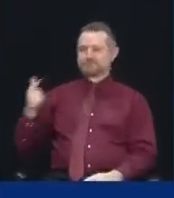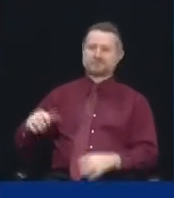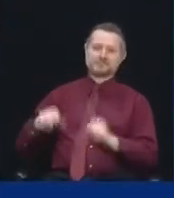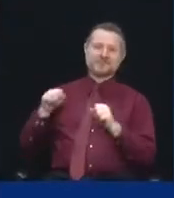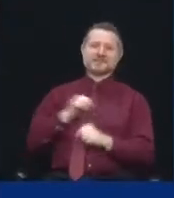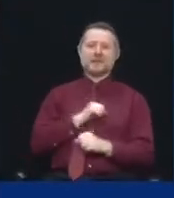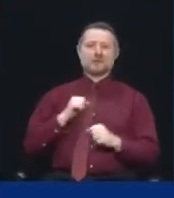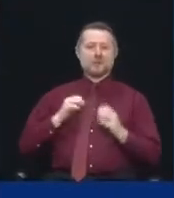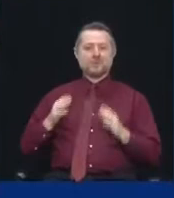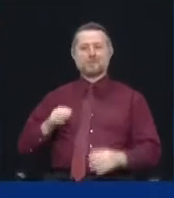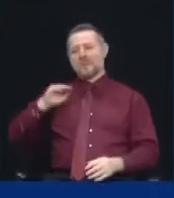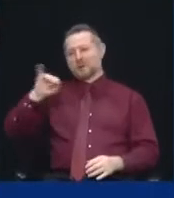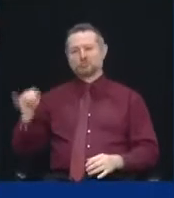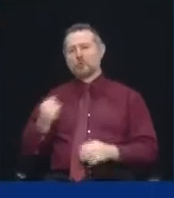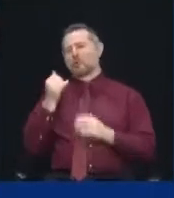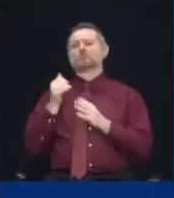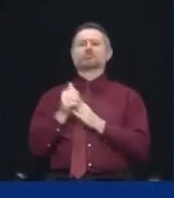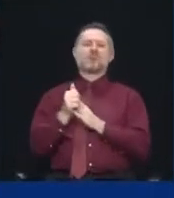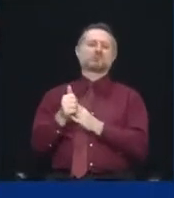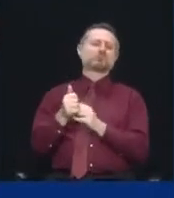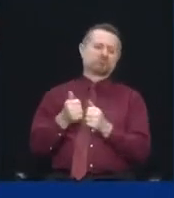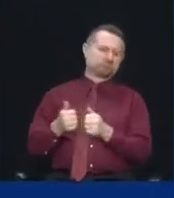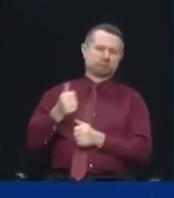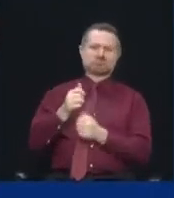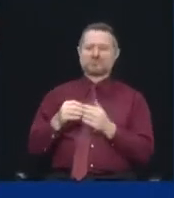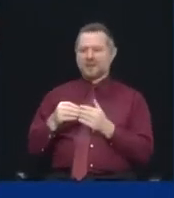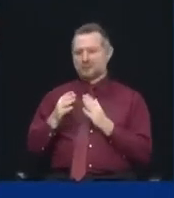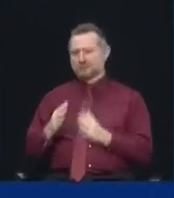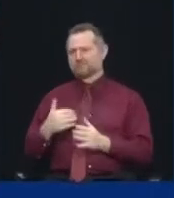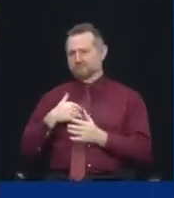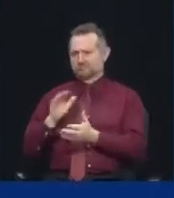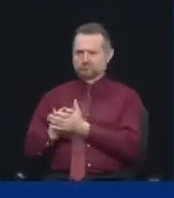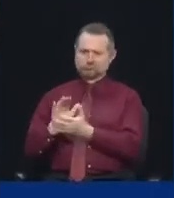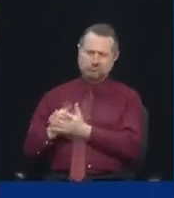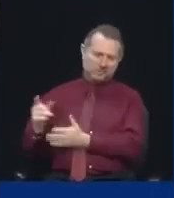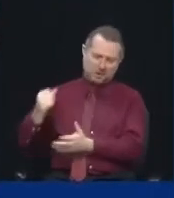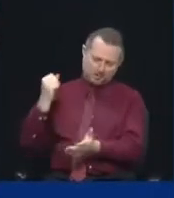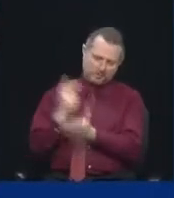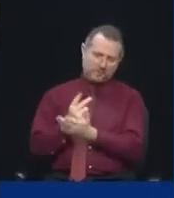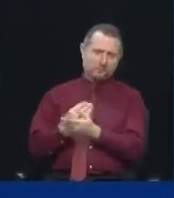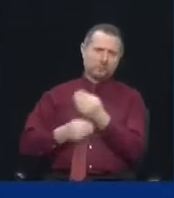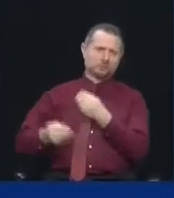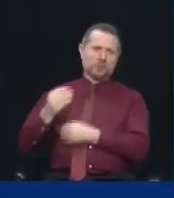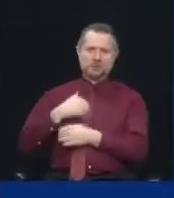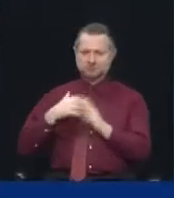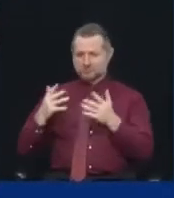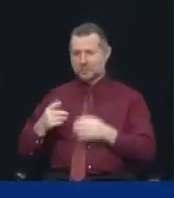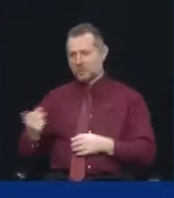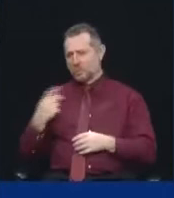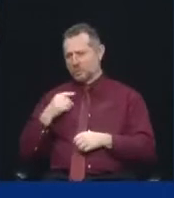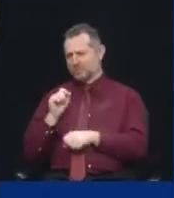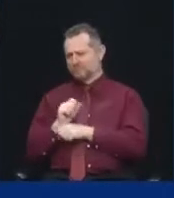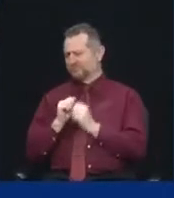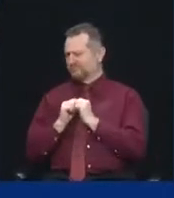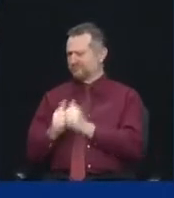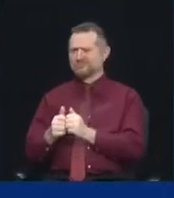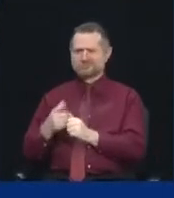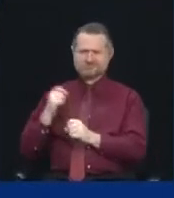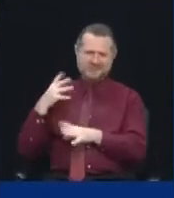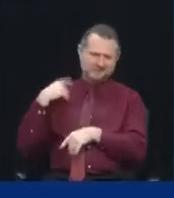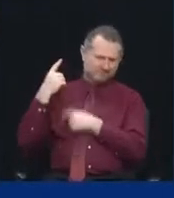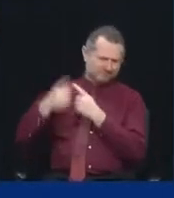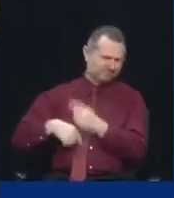again. Congratulations on getting the budget done. We've been through many of them. This is probably the